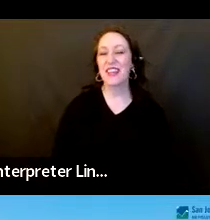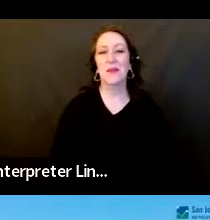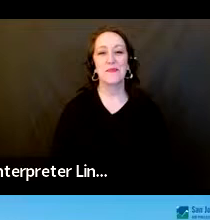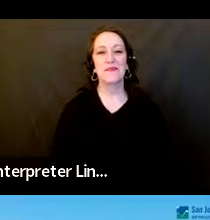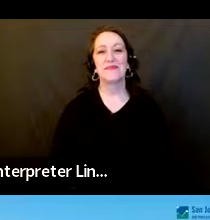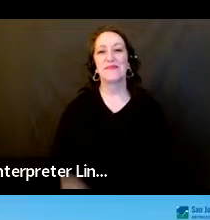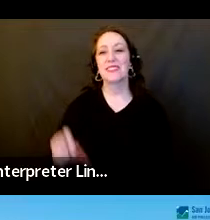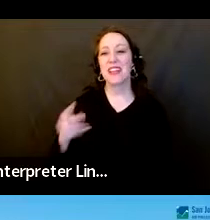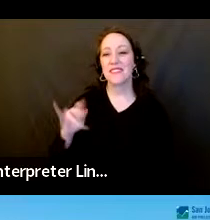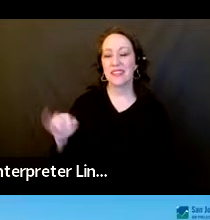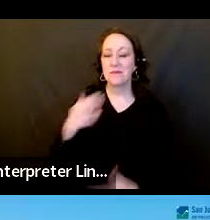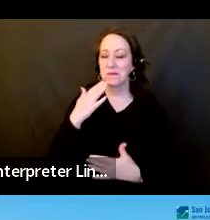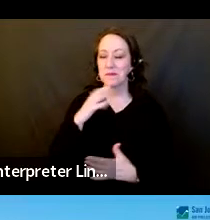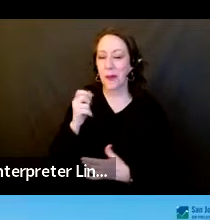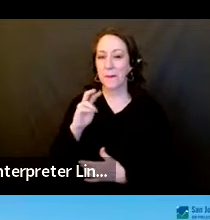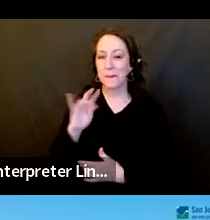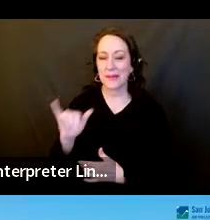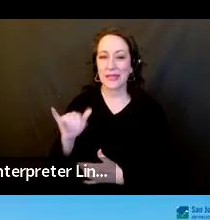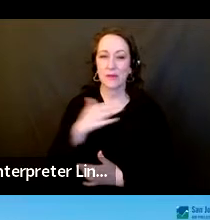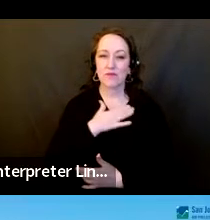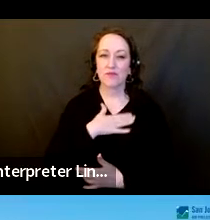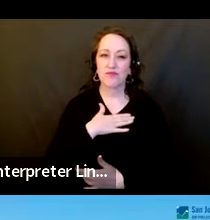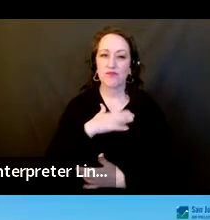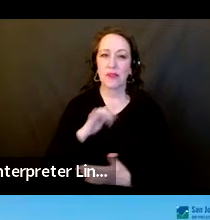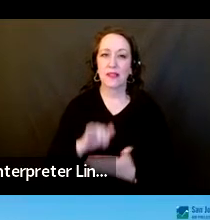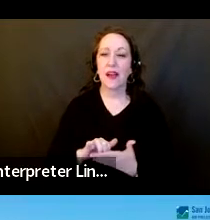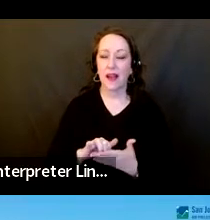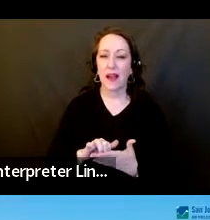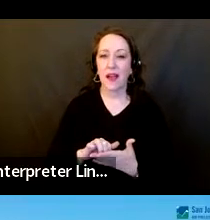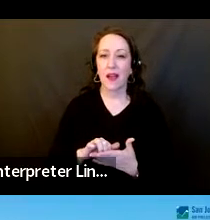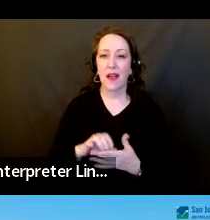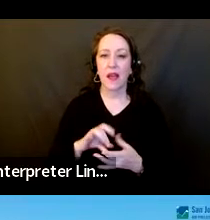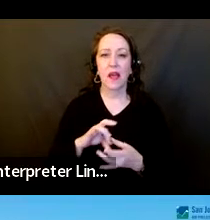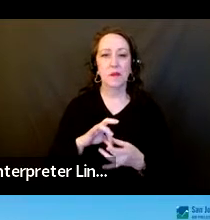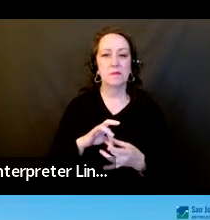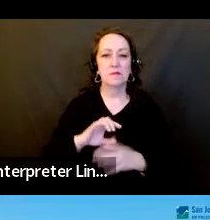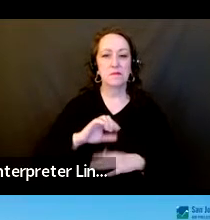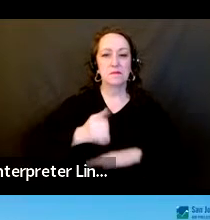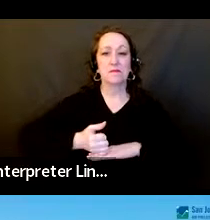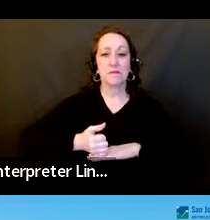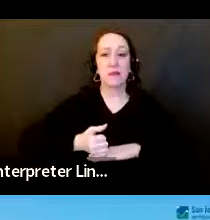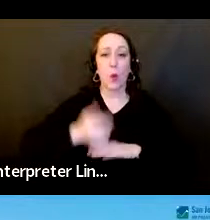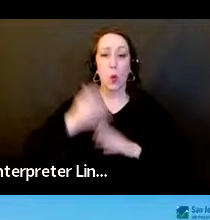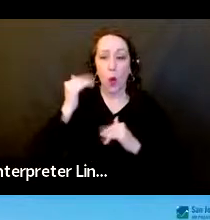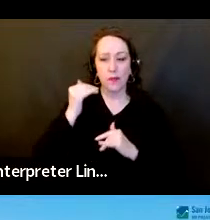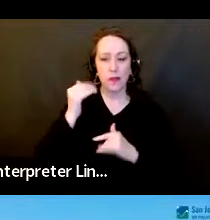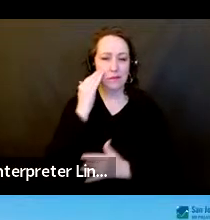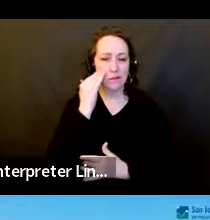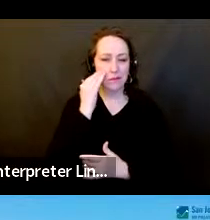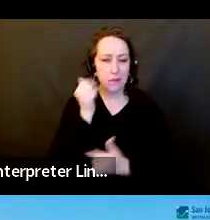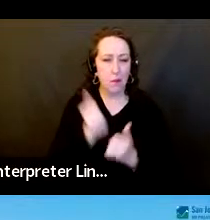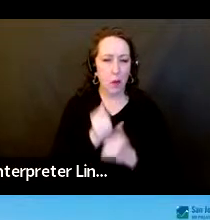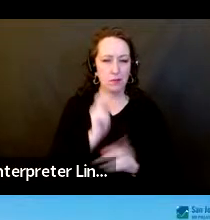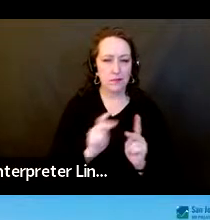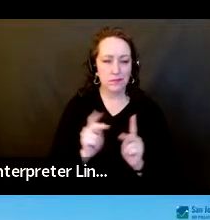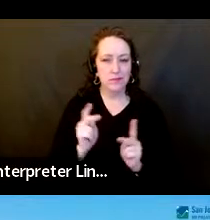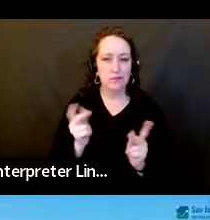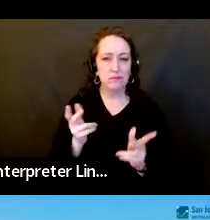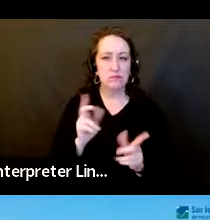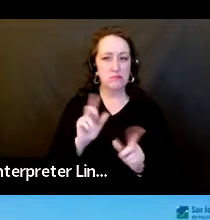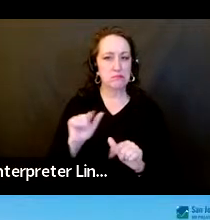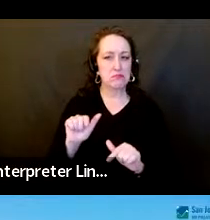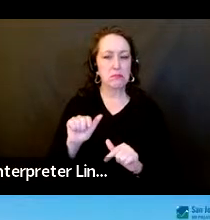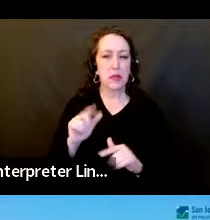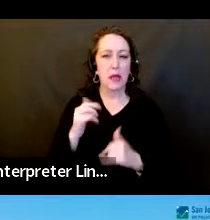Thank you, Amy. Appreciate that, the context setting, and I think hopefully this will be familiar to most folks that are at